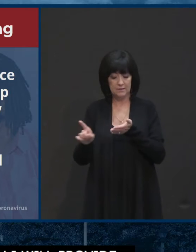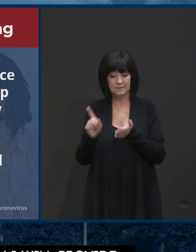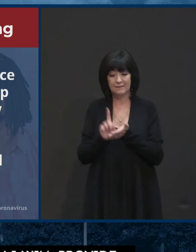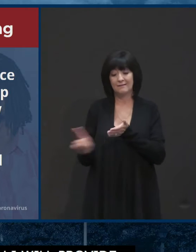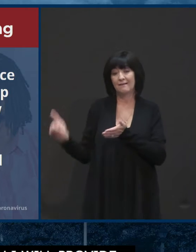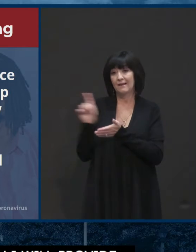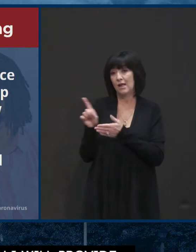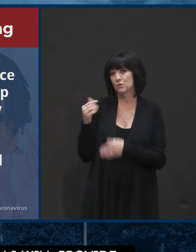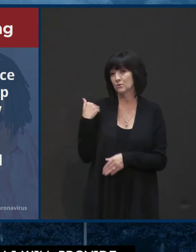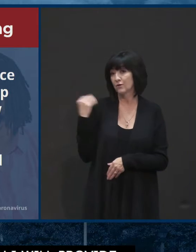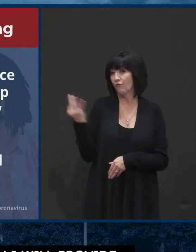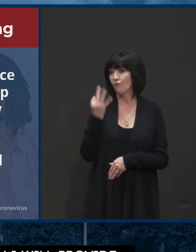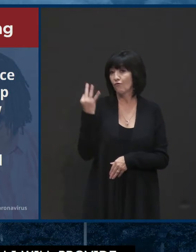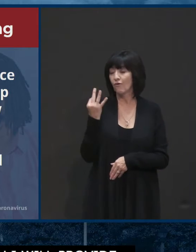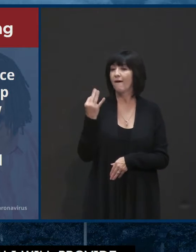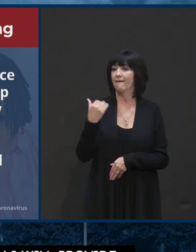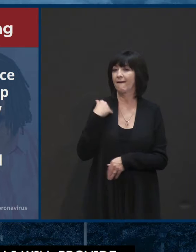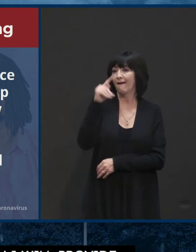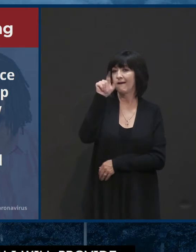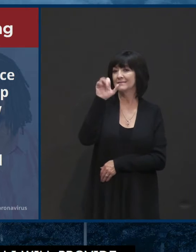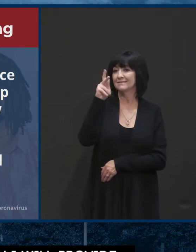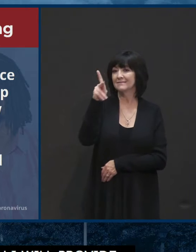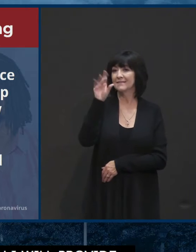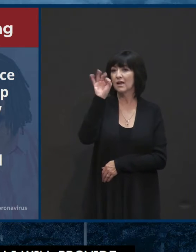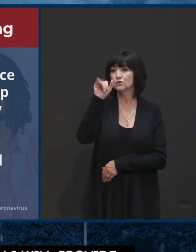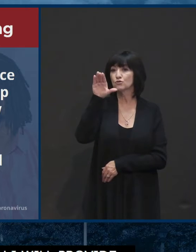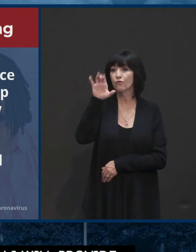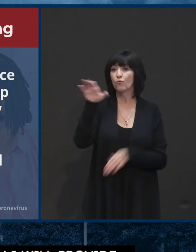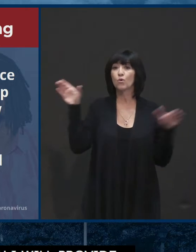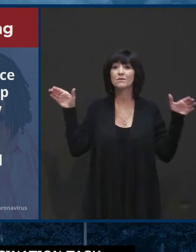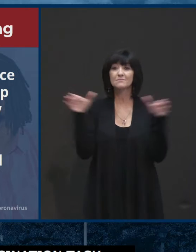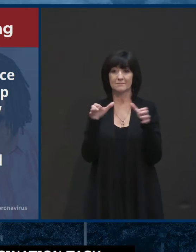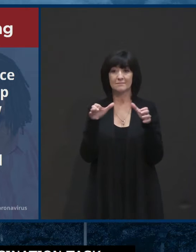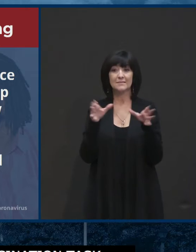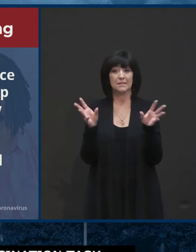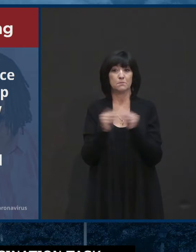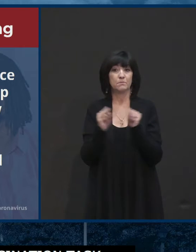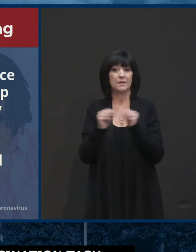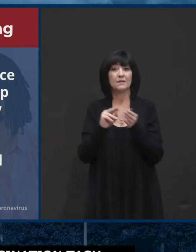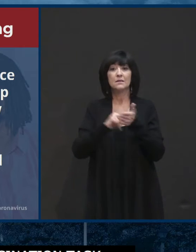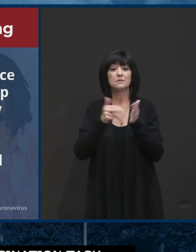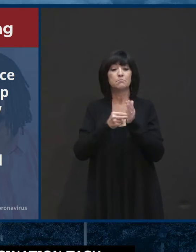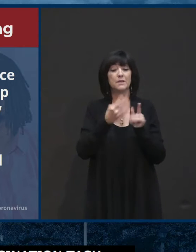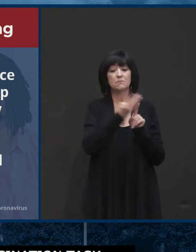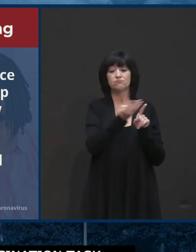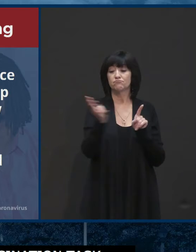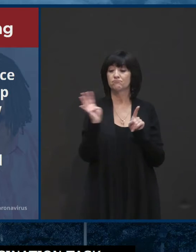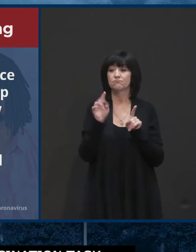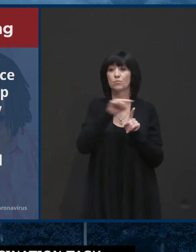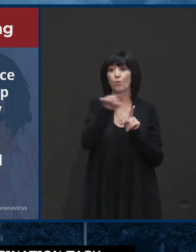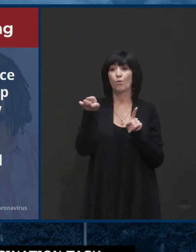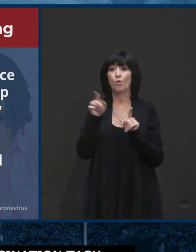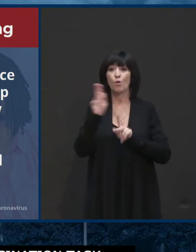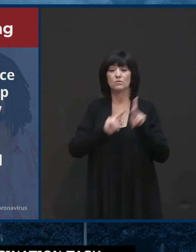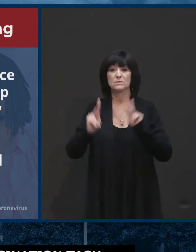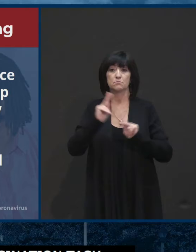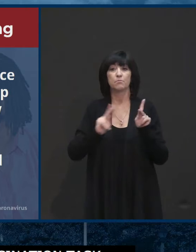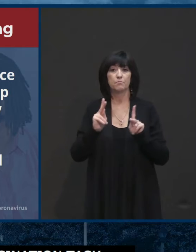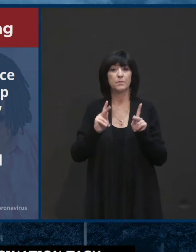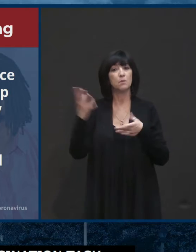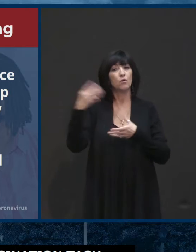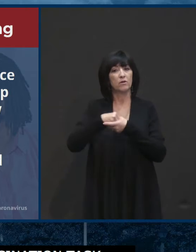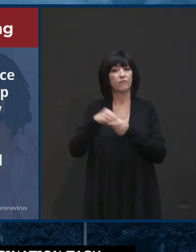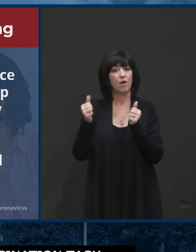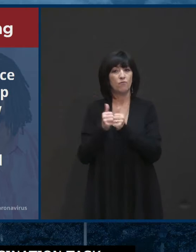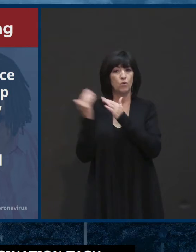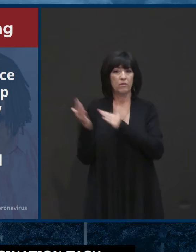meeting, where we had an opportunity to bring partners up to speed on our planning so far. There's going to